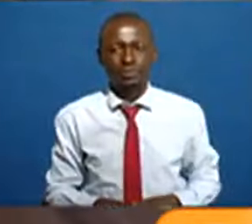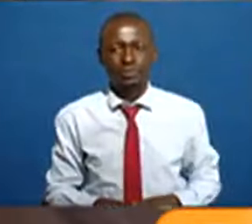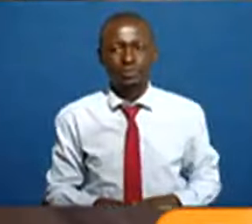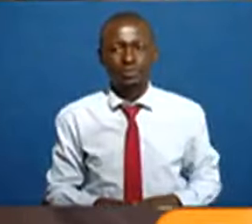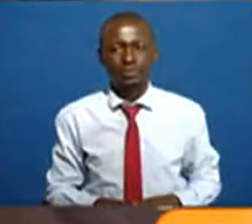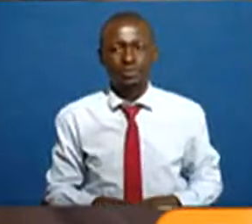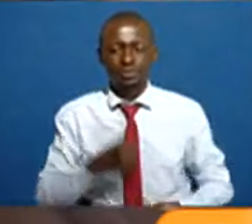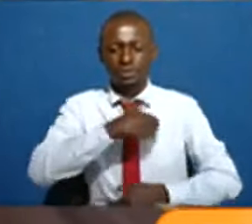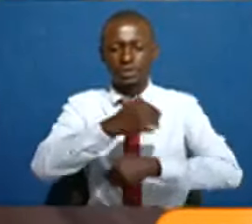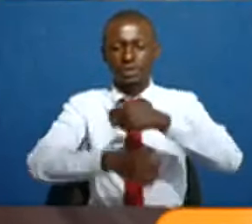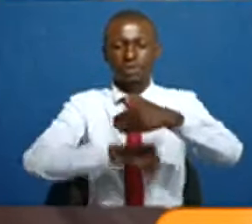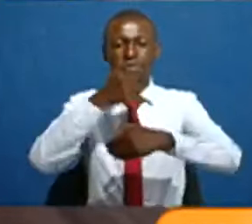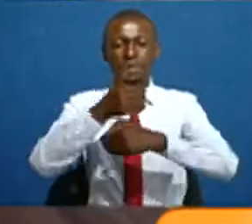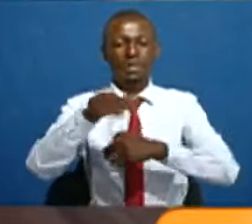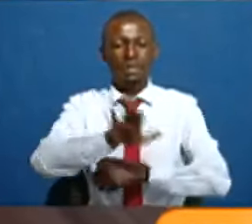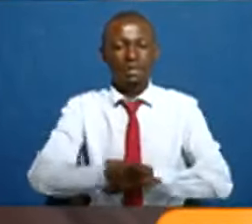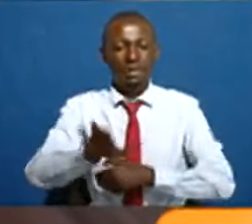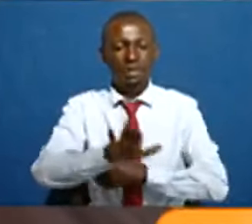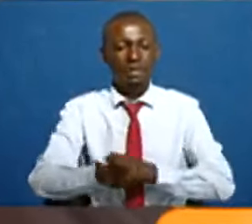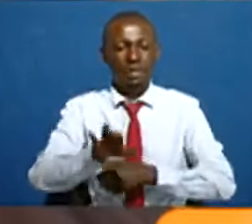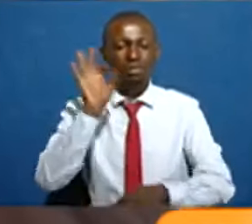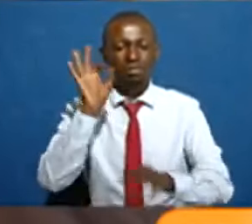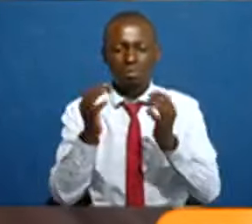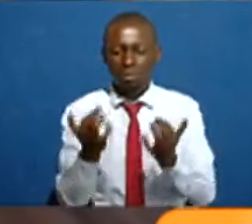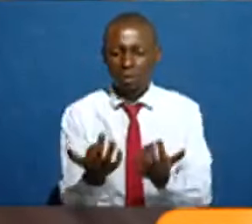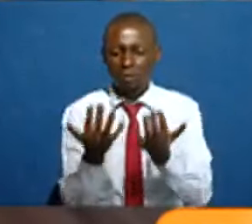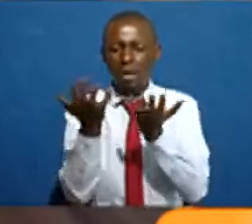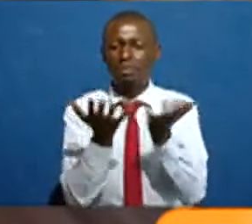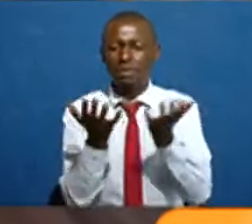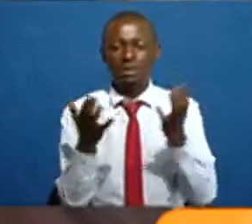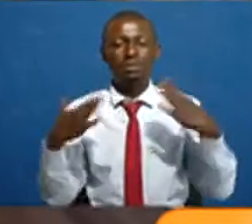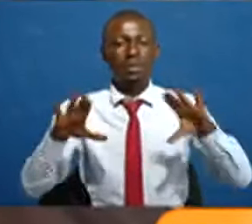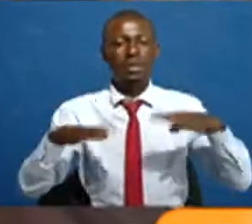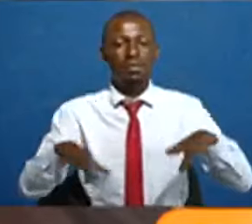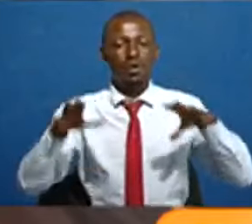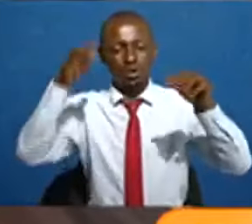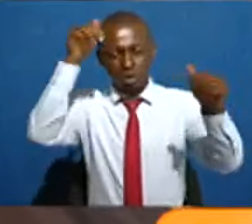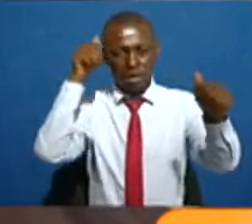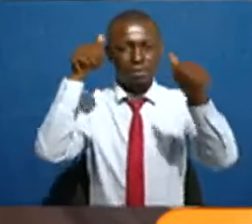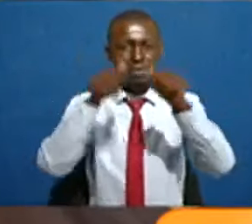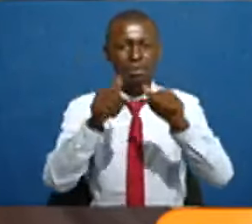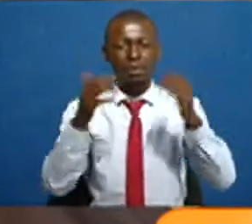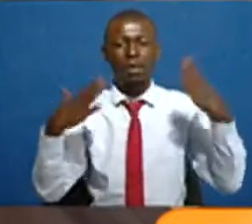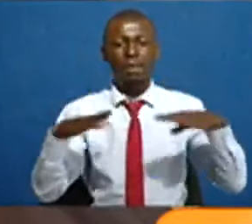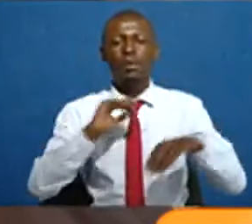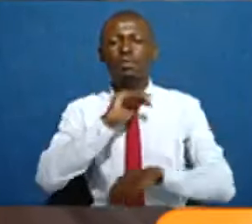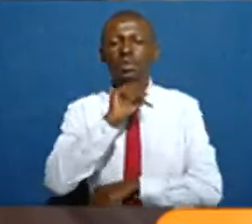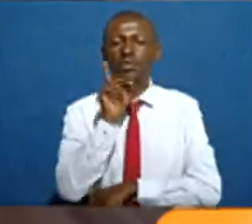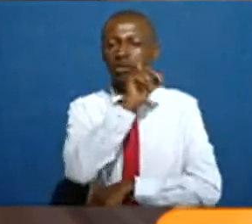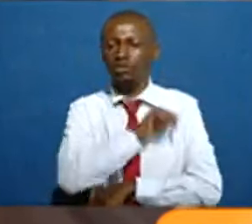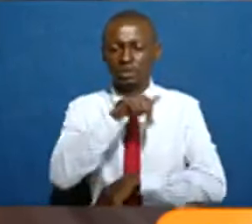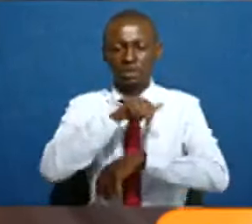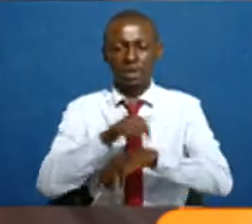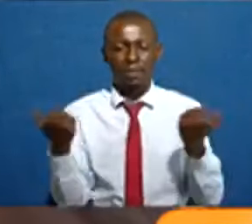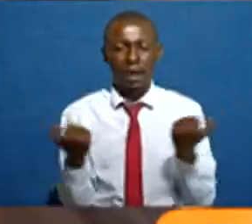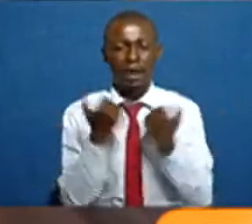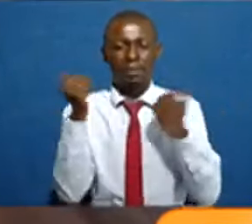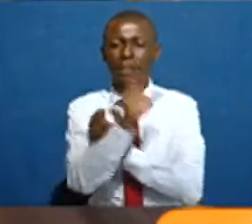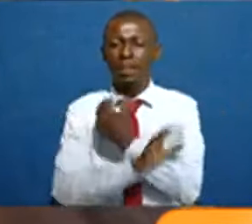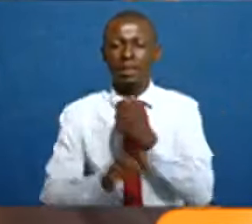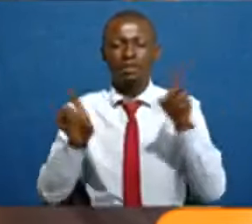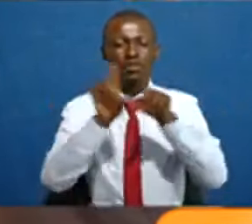Sunbeam business community stands united in remembrance of those who lost their lives during the looting